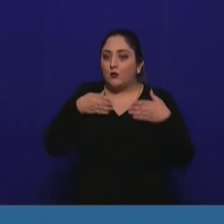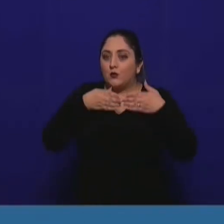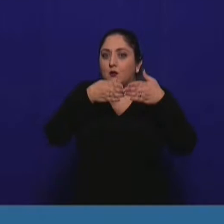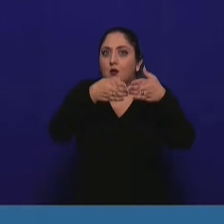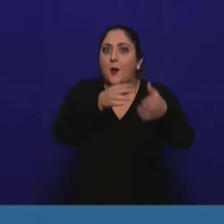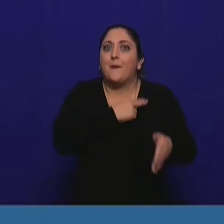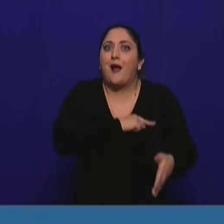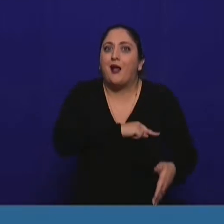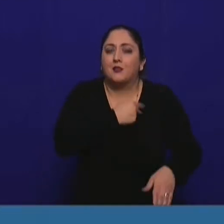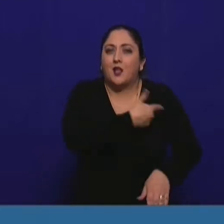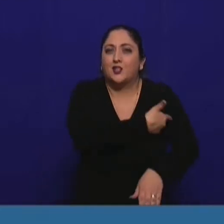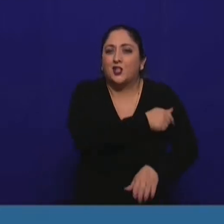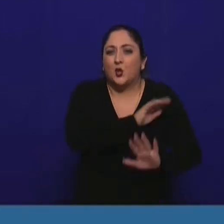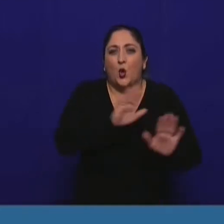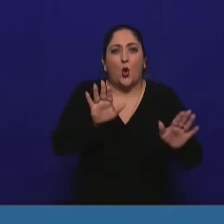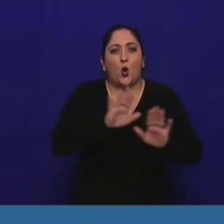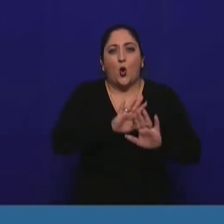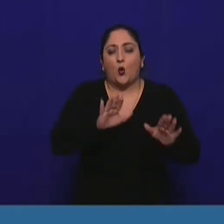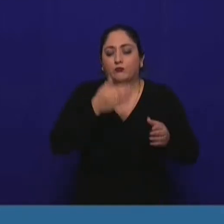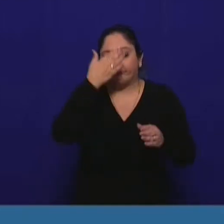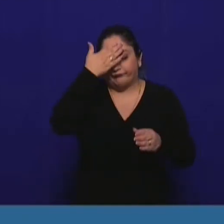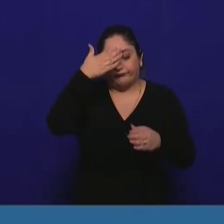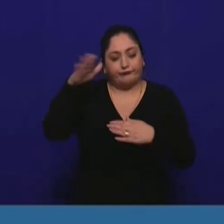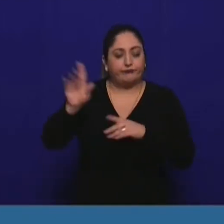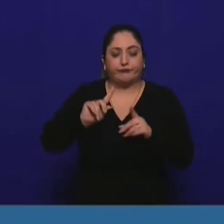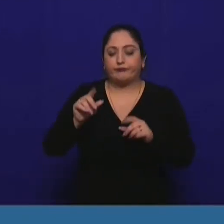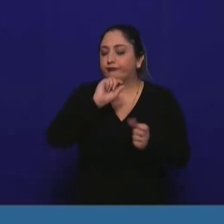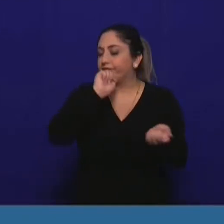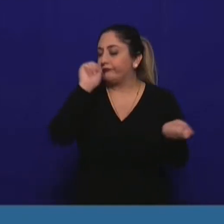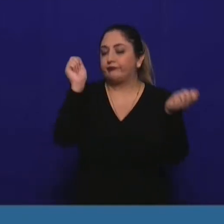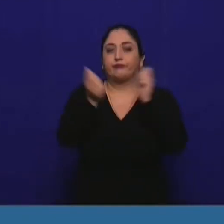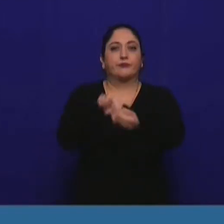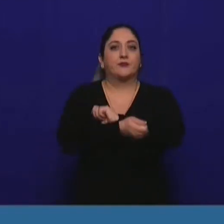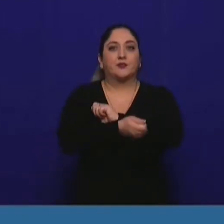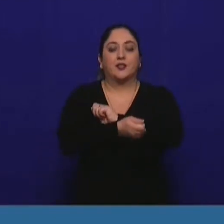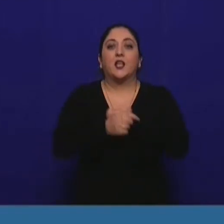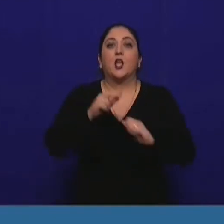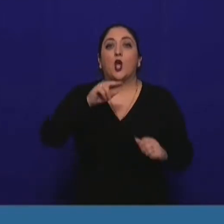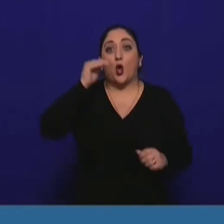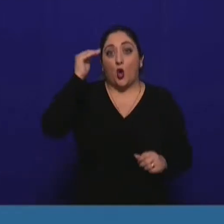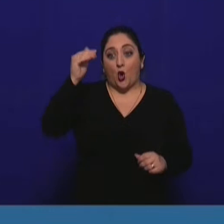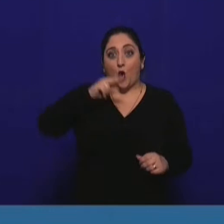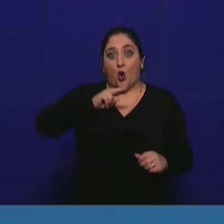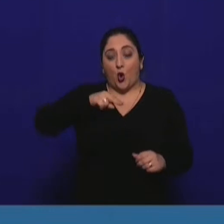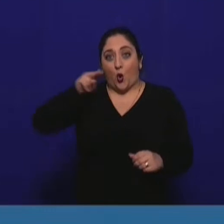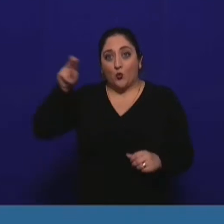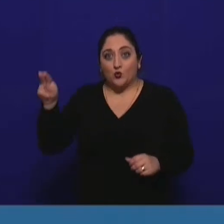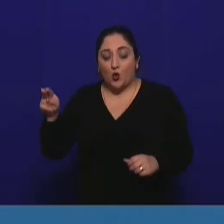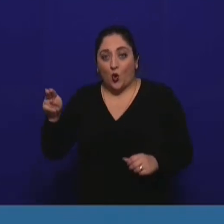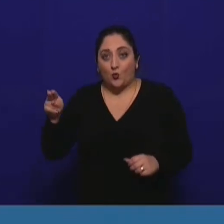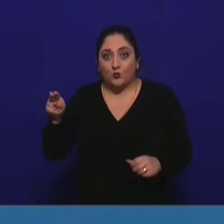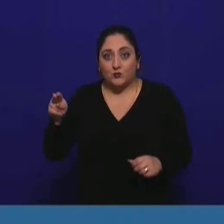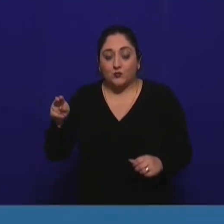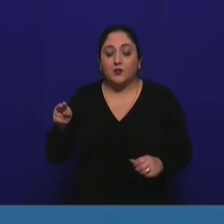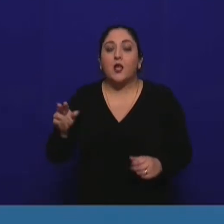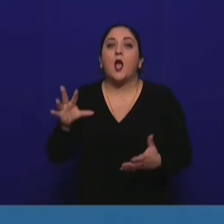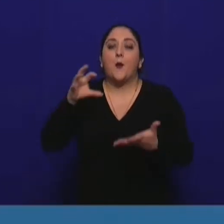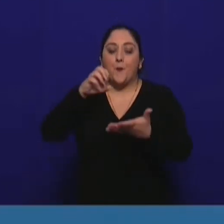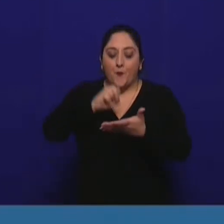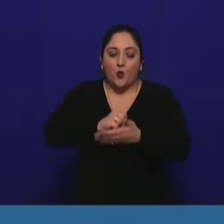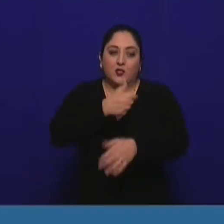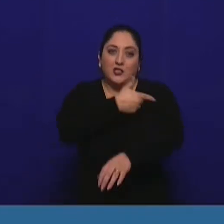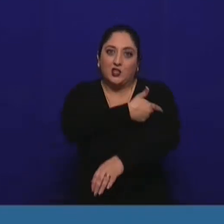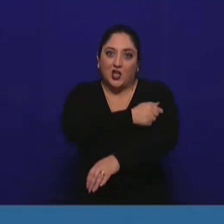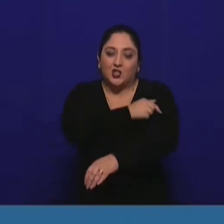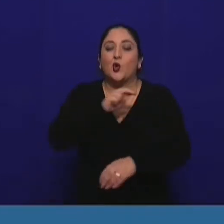and get vaccinated in Malta, please ignore that appointment because we will be sending you another appointment so that you will be able